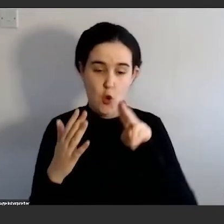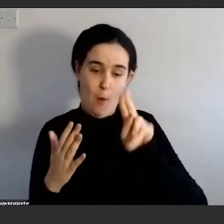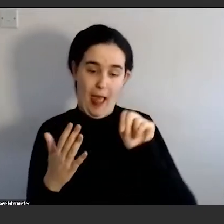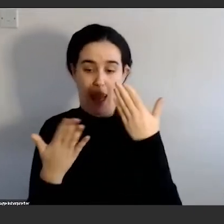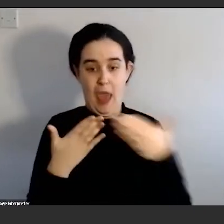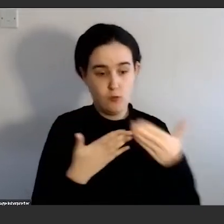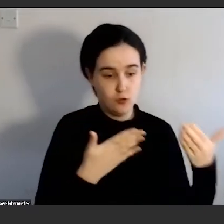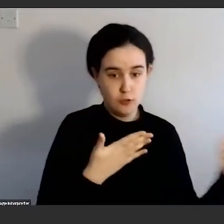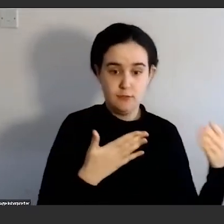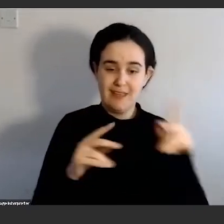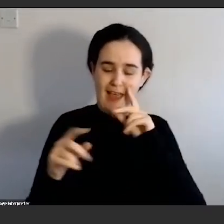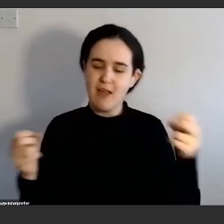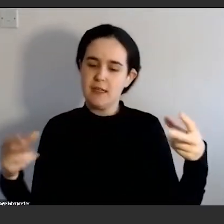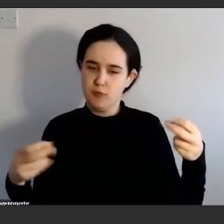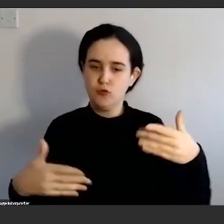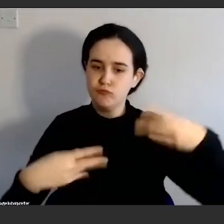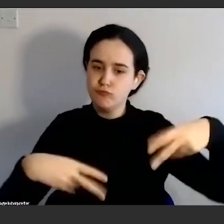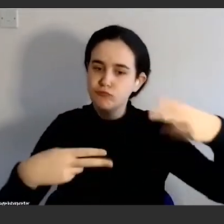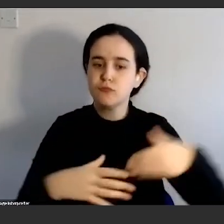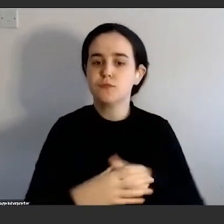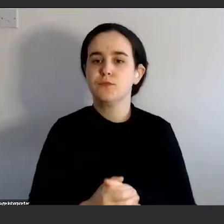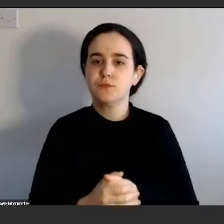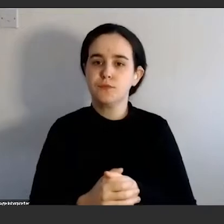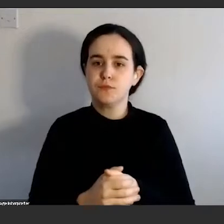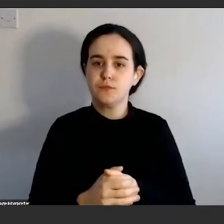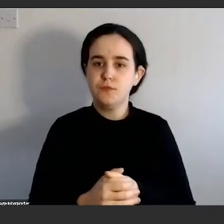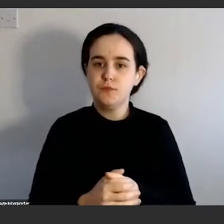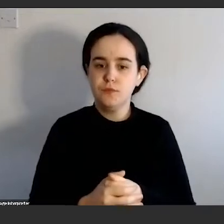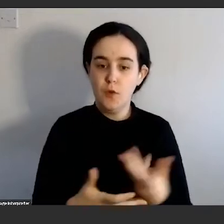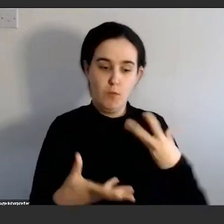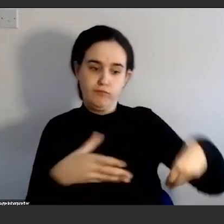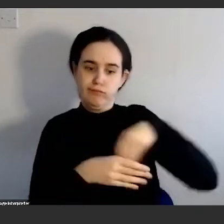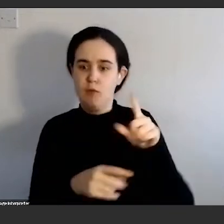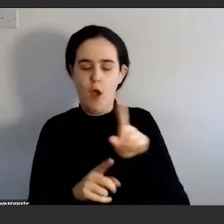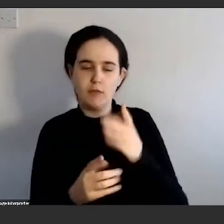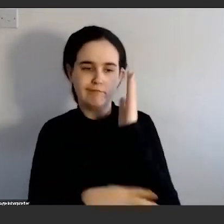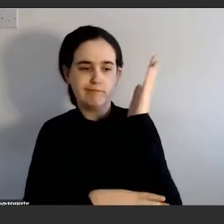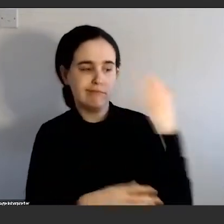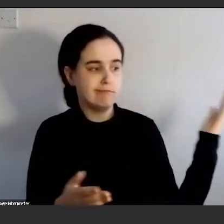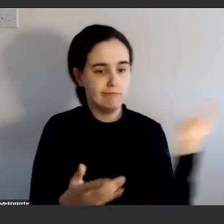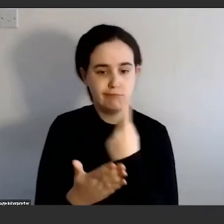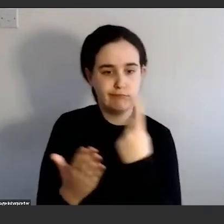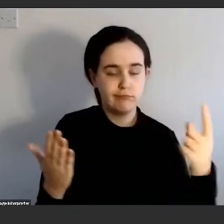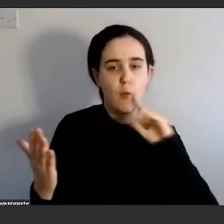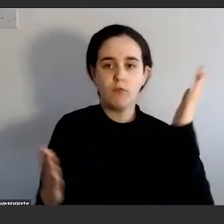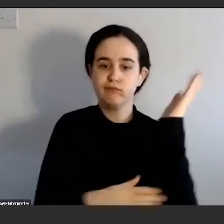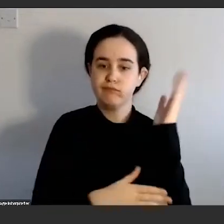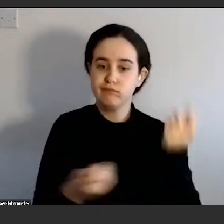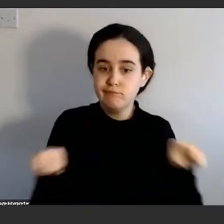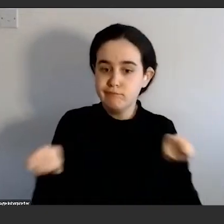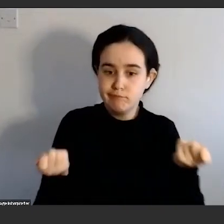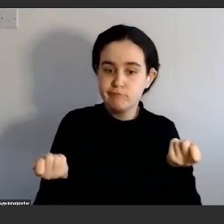from all of the co-hosts during our entire program, but we get started with the International Disability Alliance